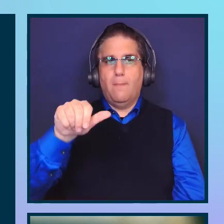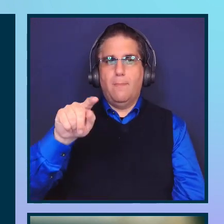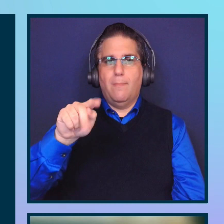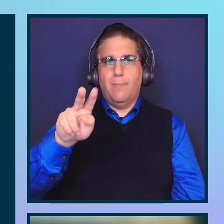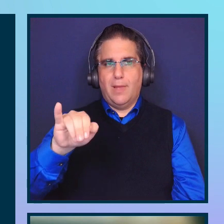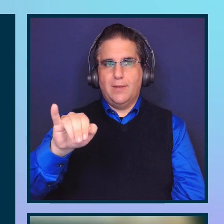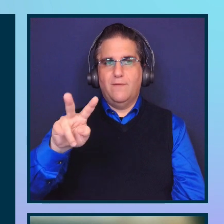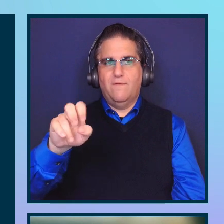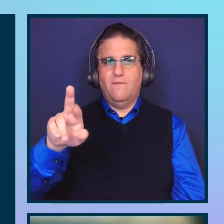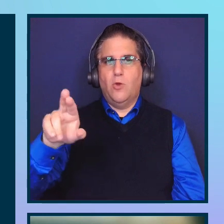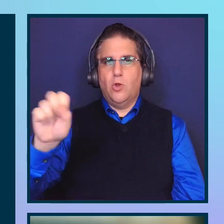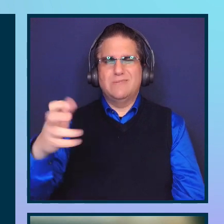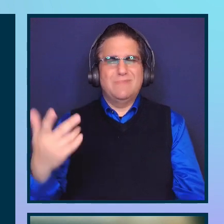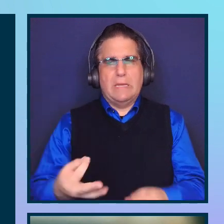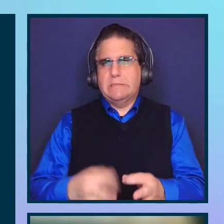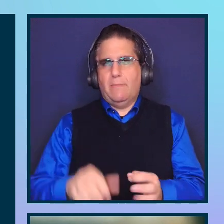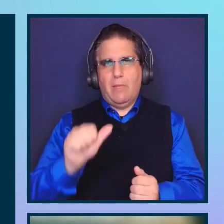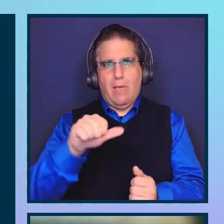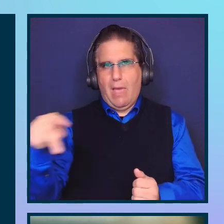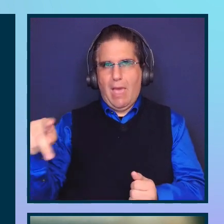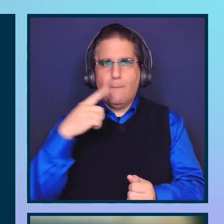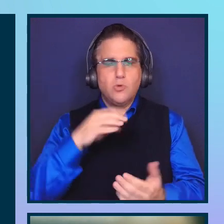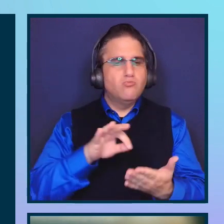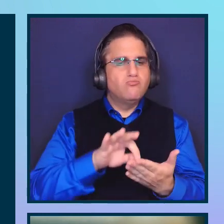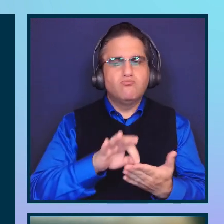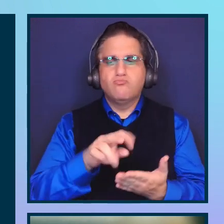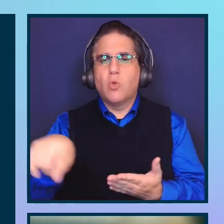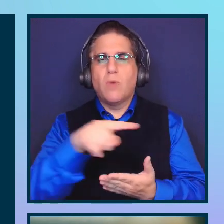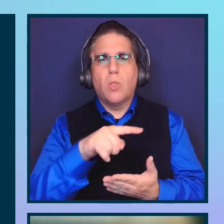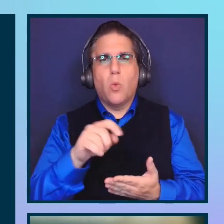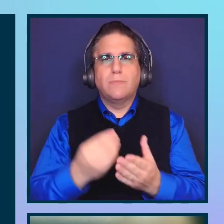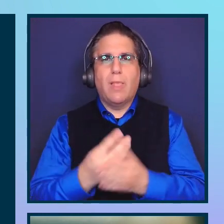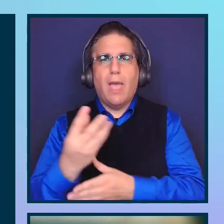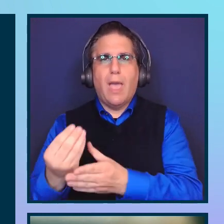just, simple app to keep track of plants. And the whole idea